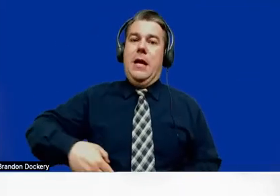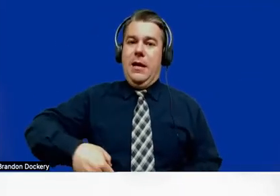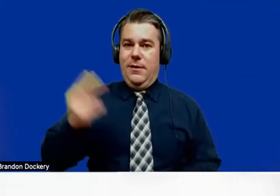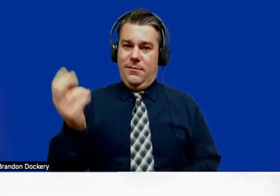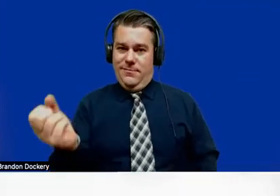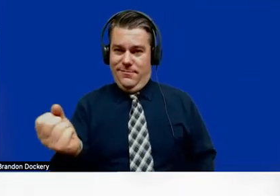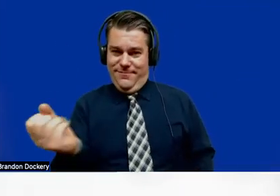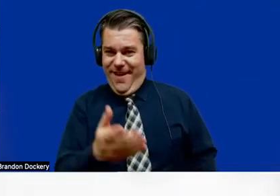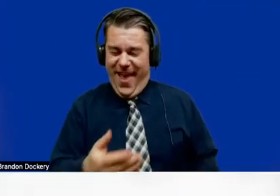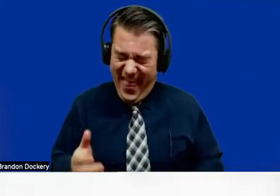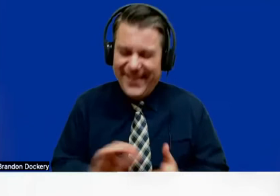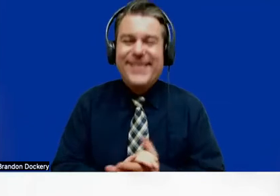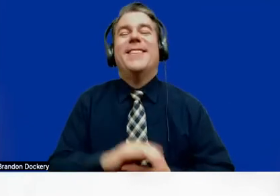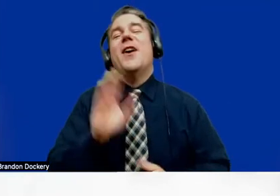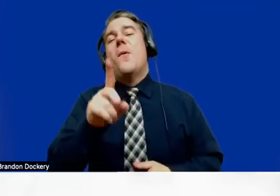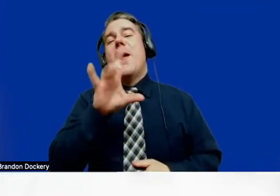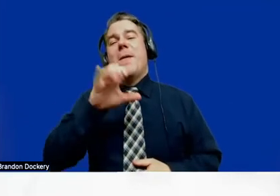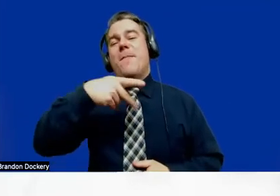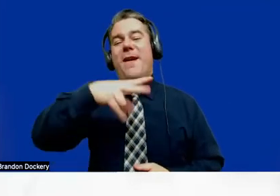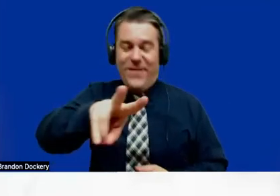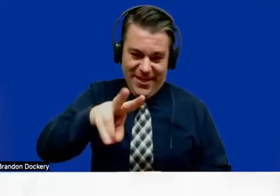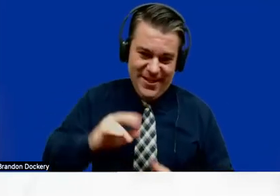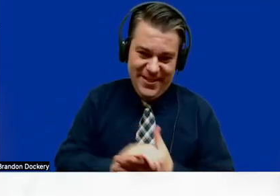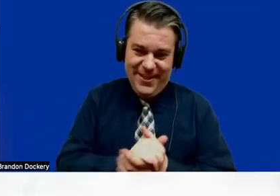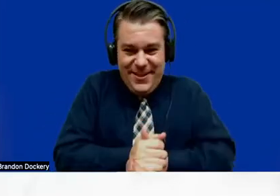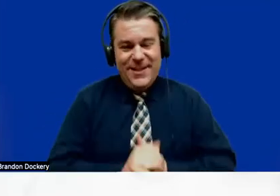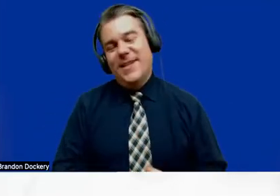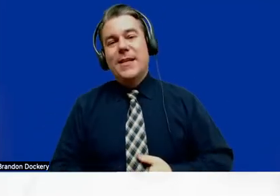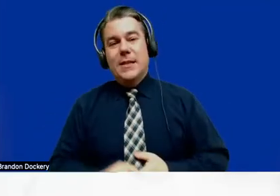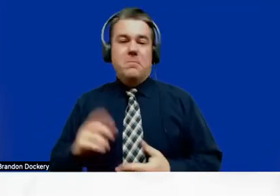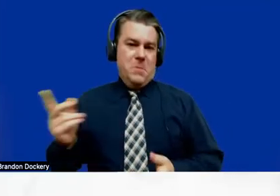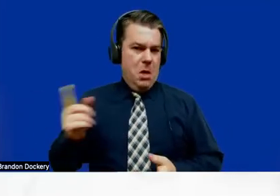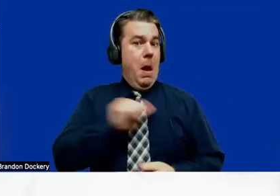okay? 100 PV, so that means that if they're an ambassador, that means